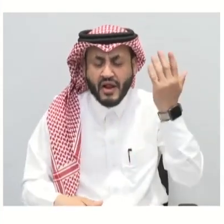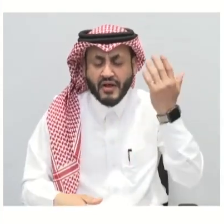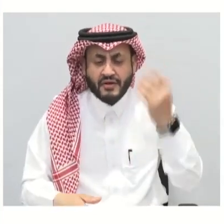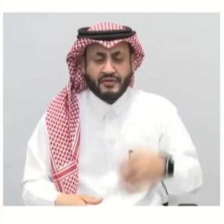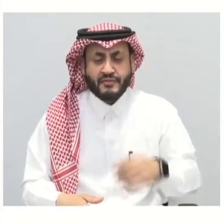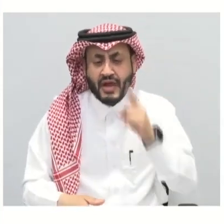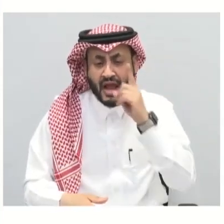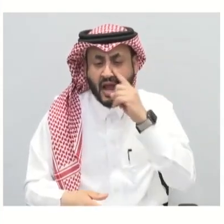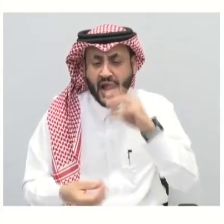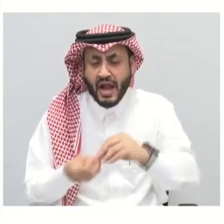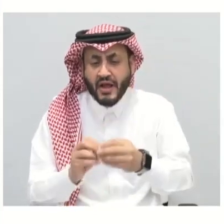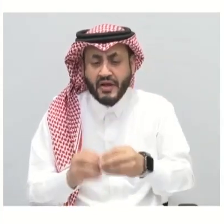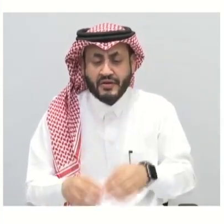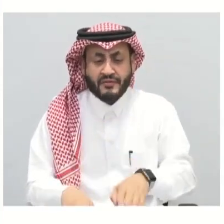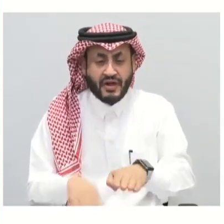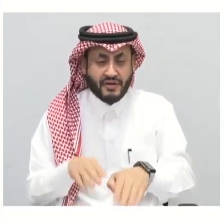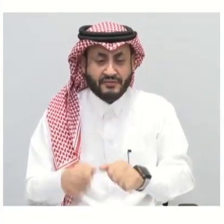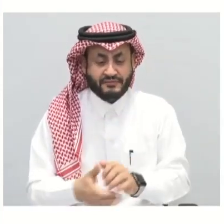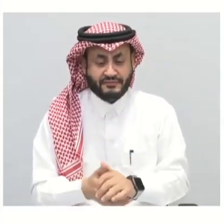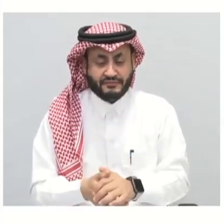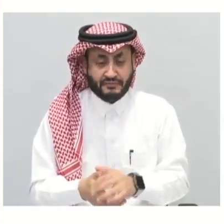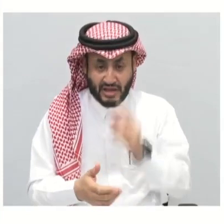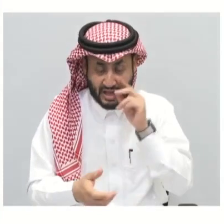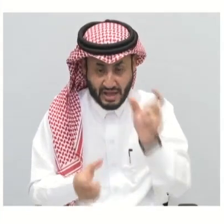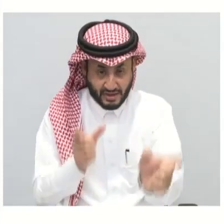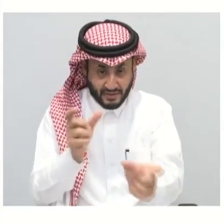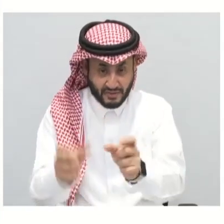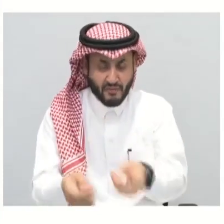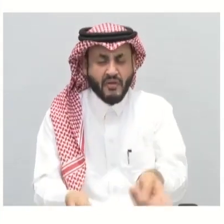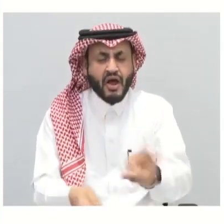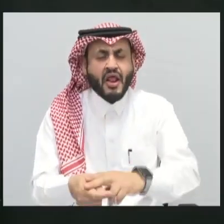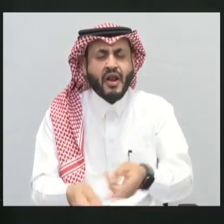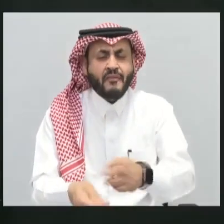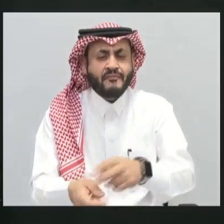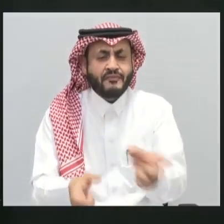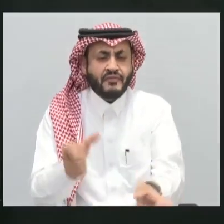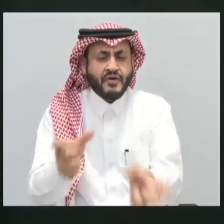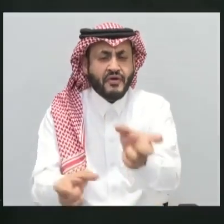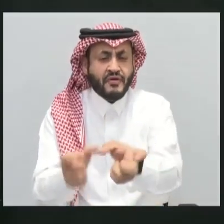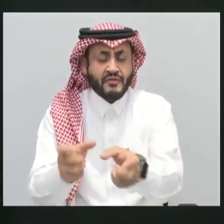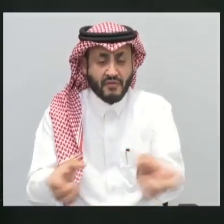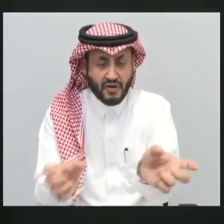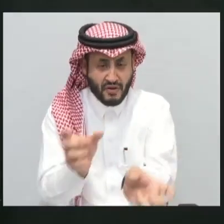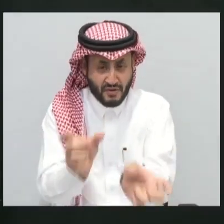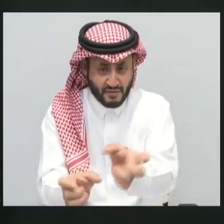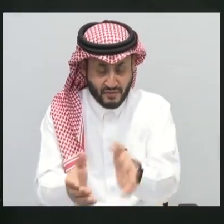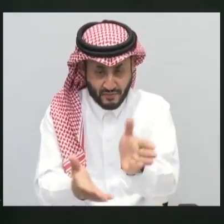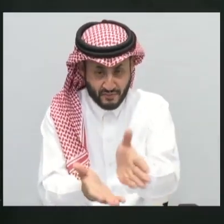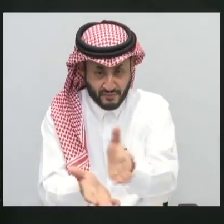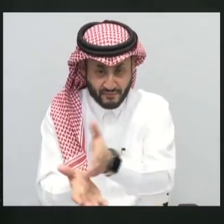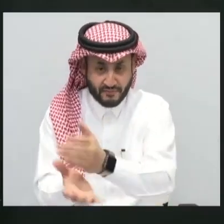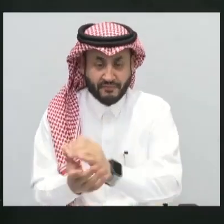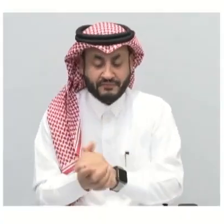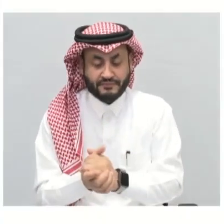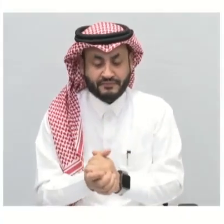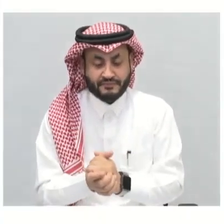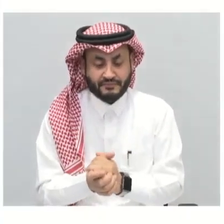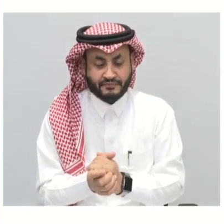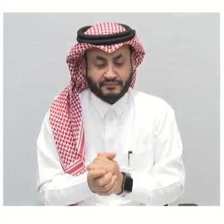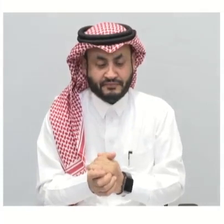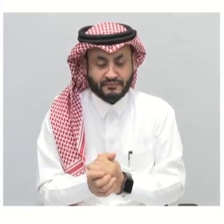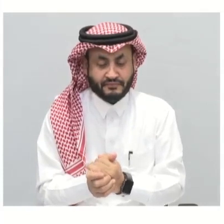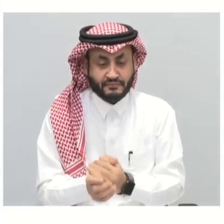sneakers. So we have learned how can we add more adjectives and how can we put them in the appropriate